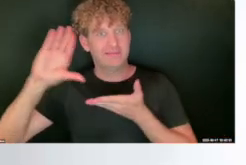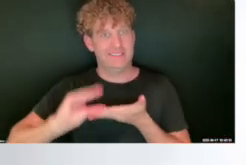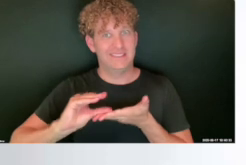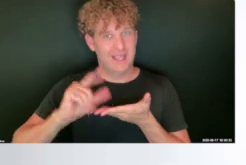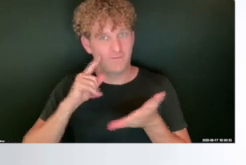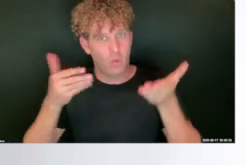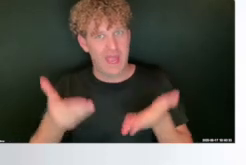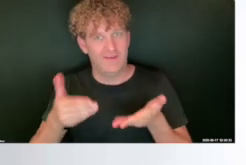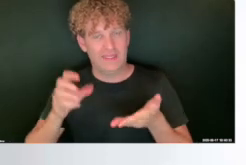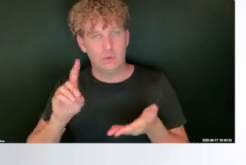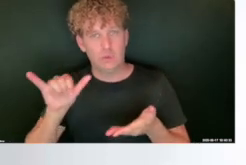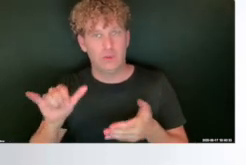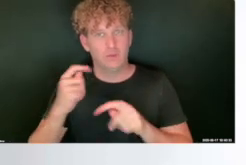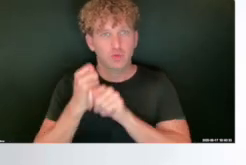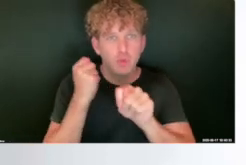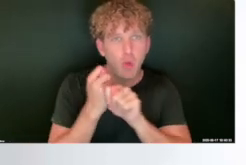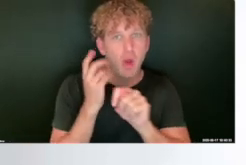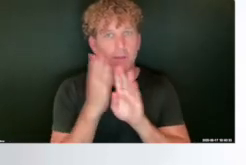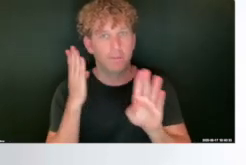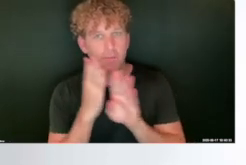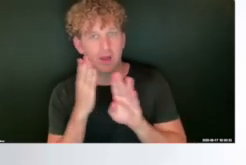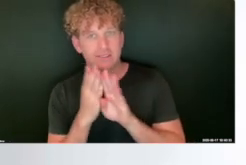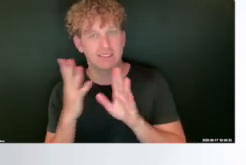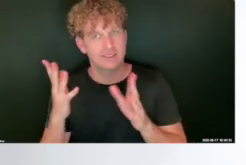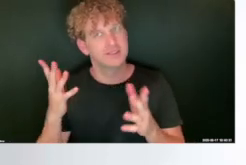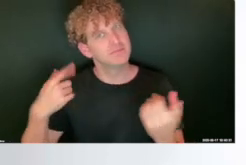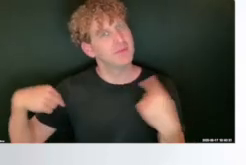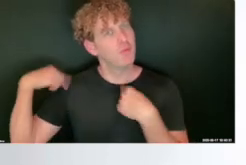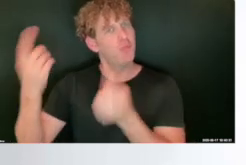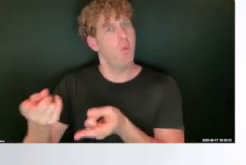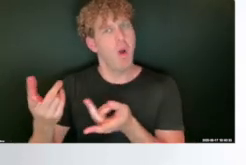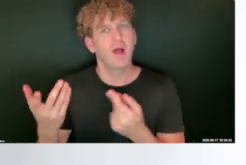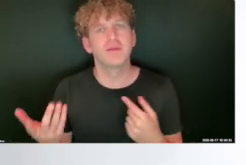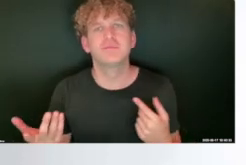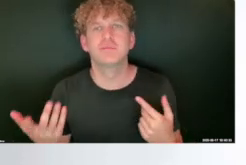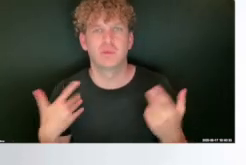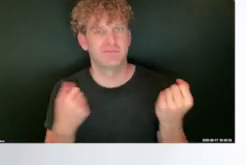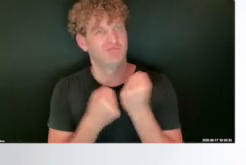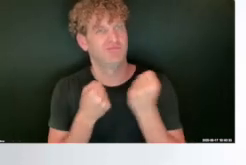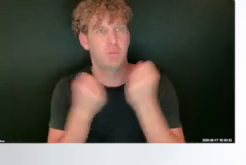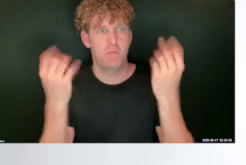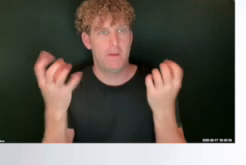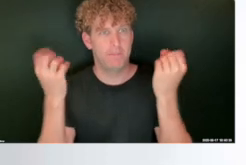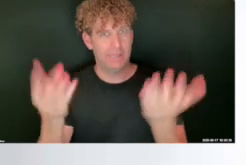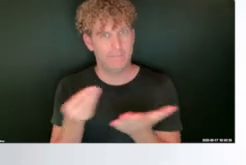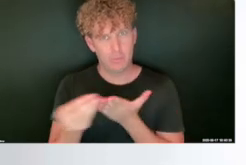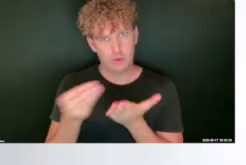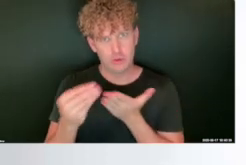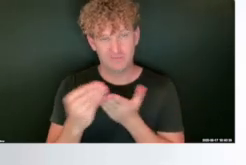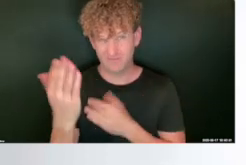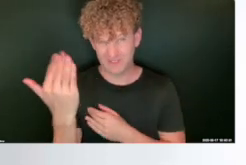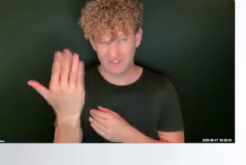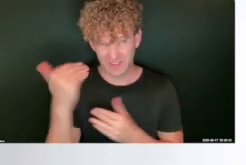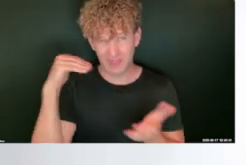group. As of November 2024, project funding has been fully subscribed for HVIP. It's a